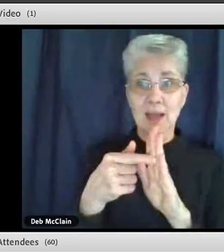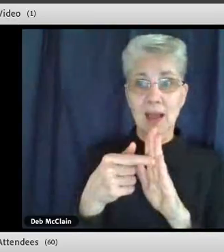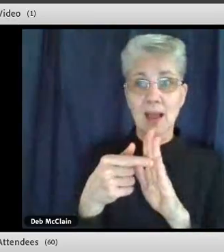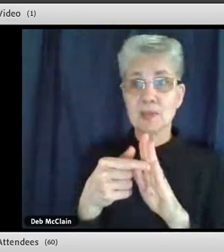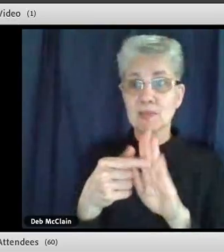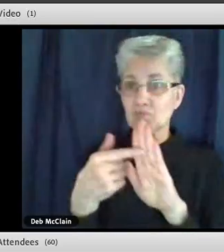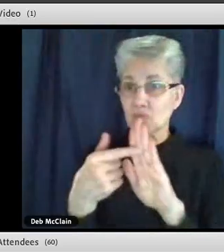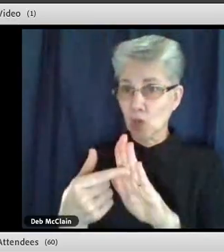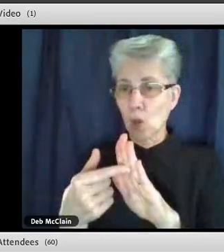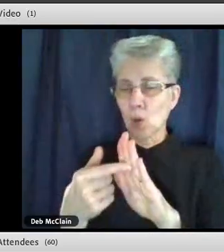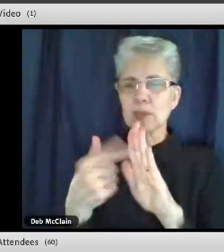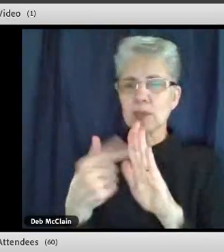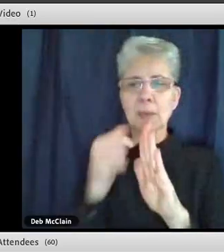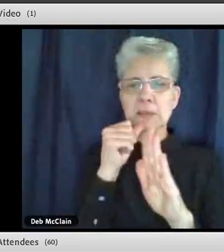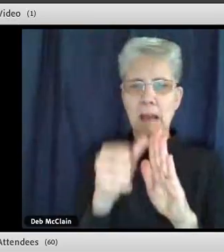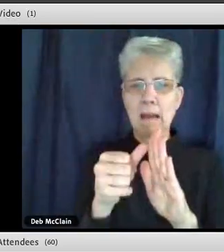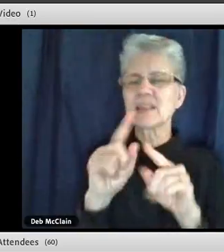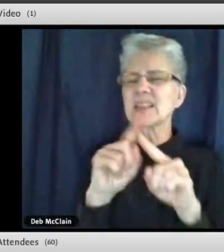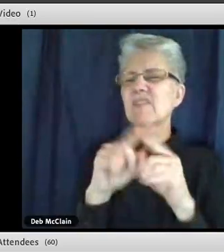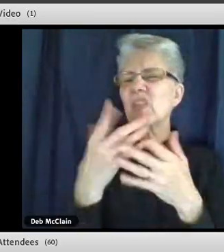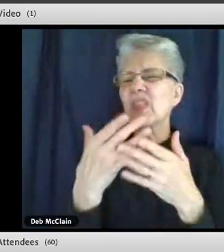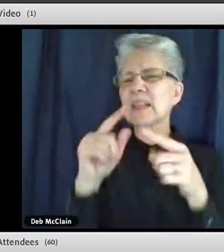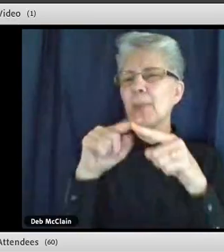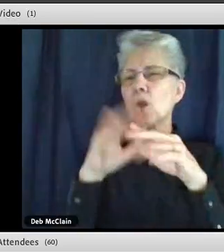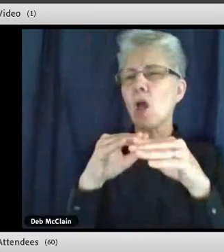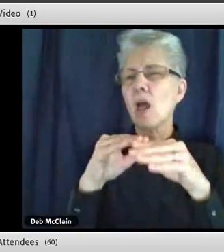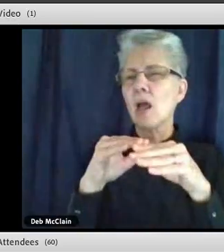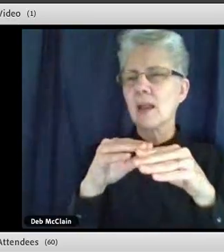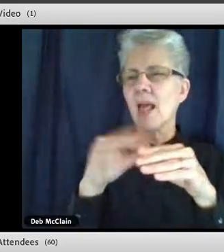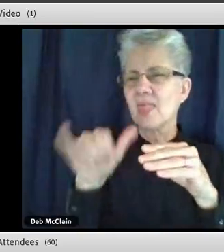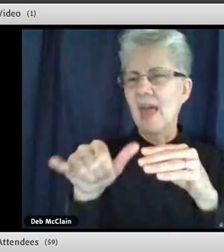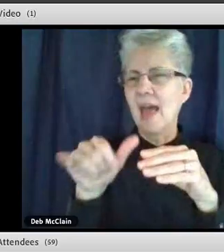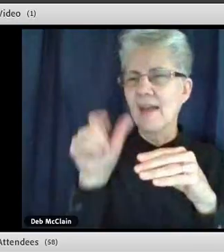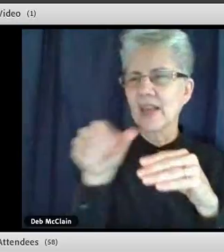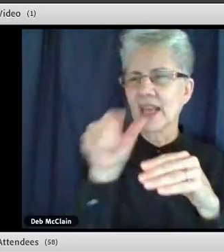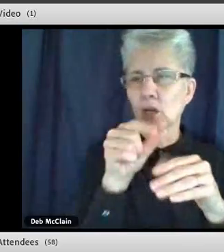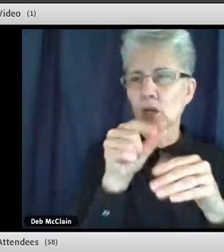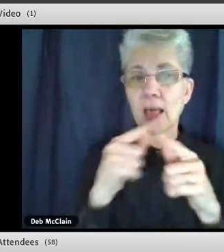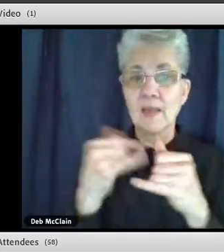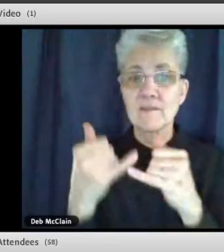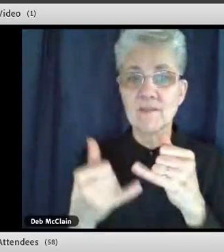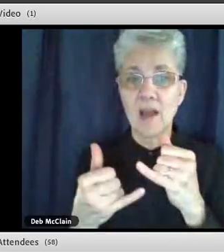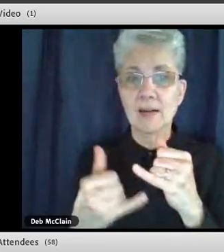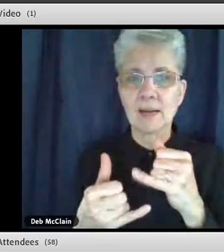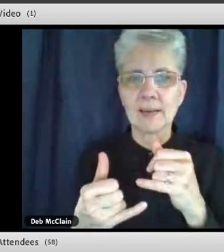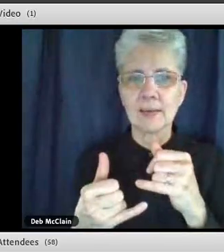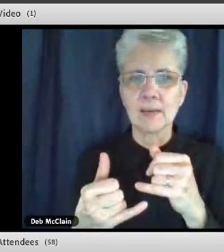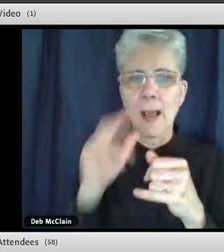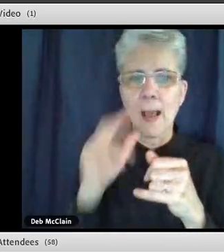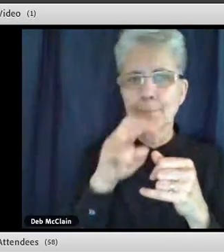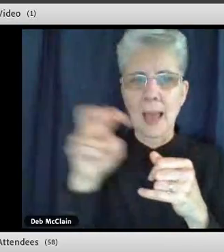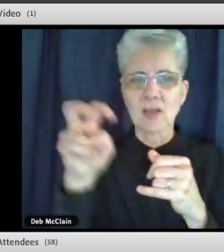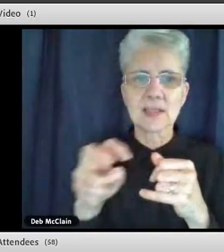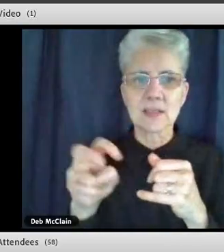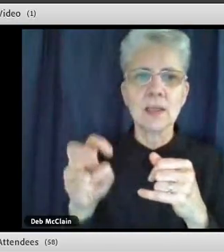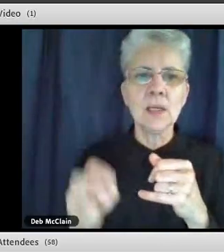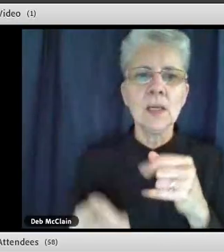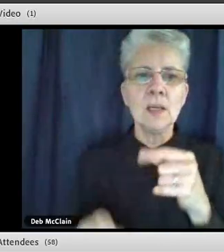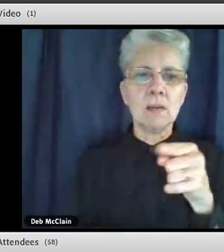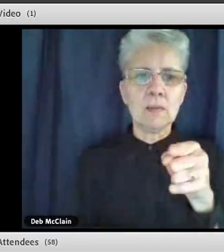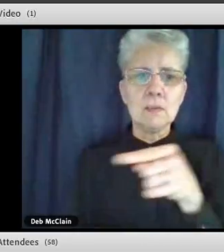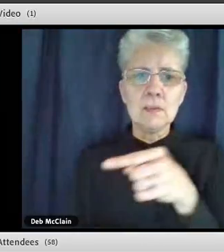things depending on the field. Okay. And then finally we have our little, I'm bouncing, bounce, bounce, bounce, bounce,